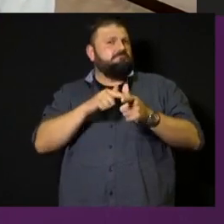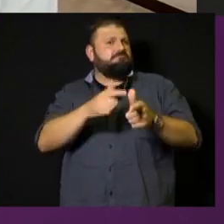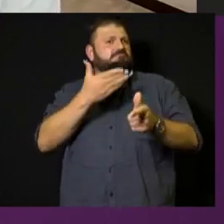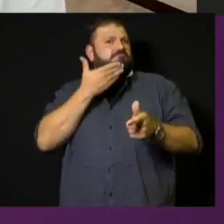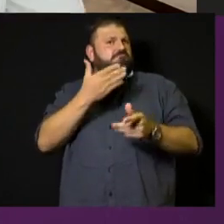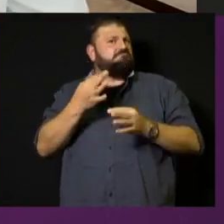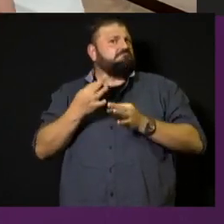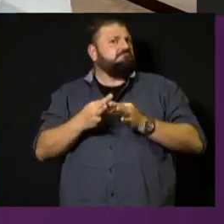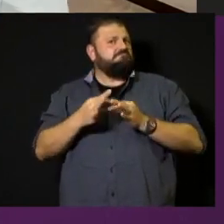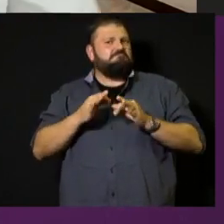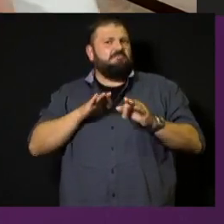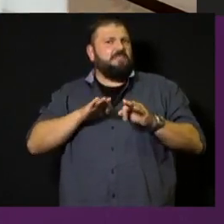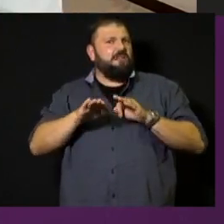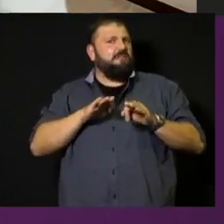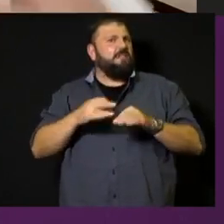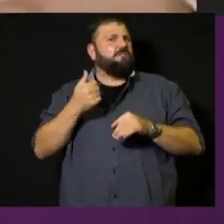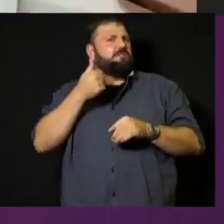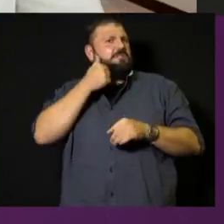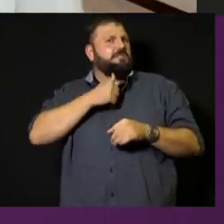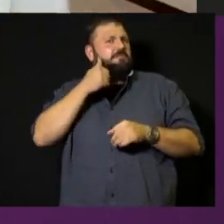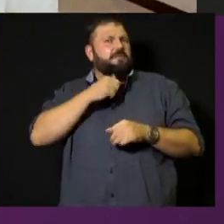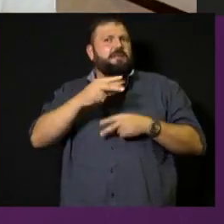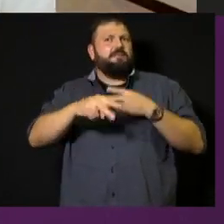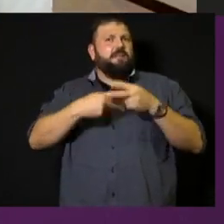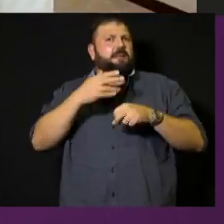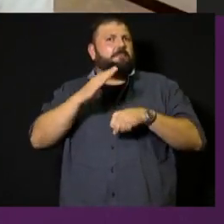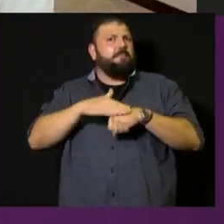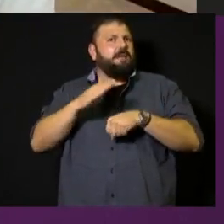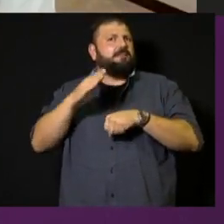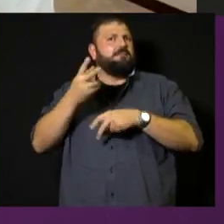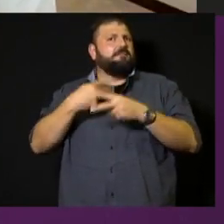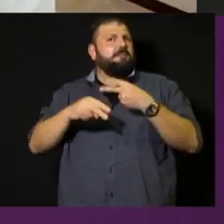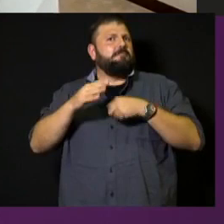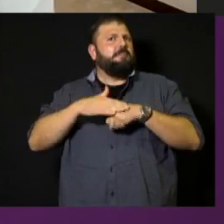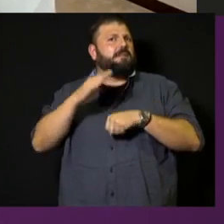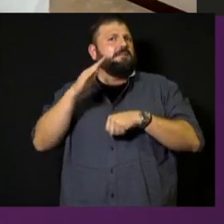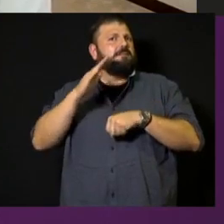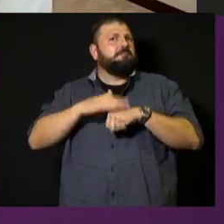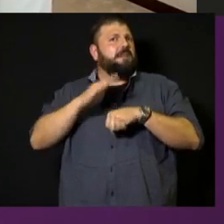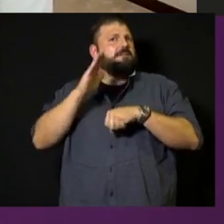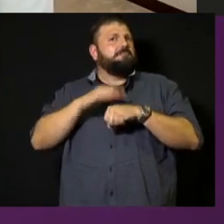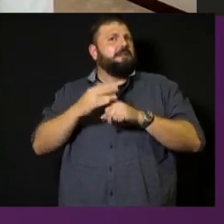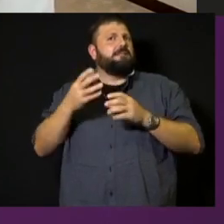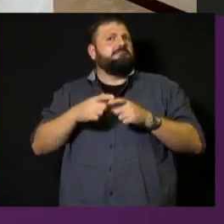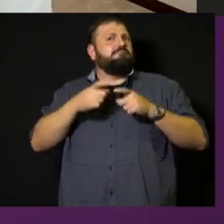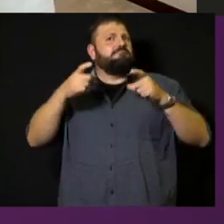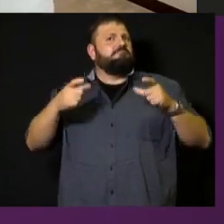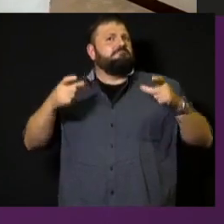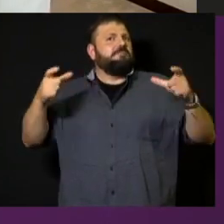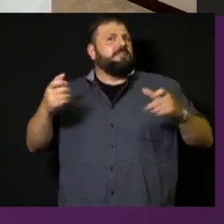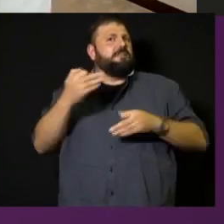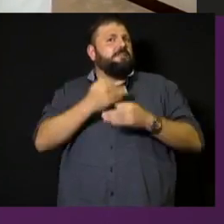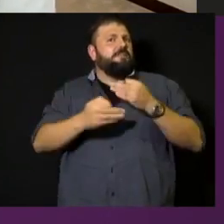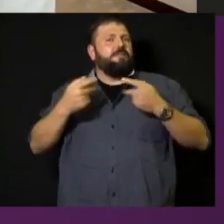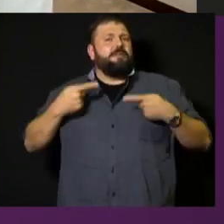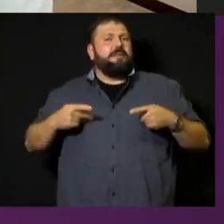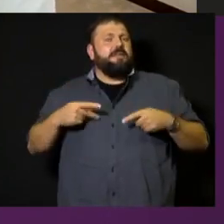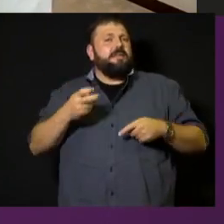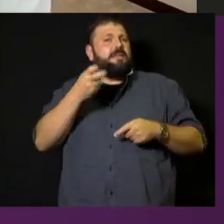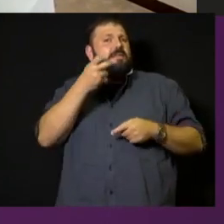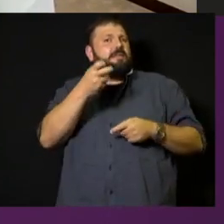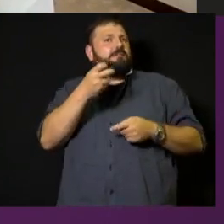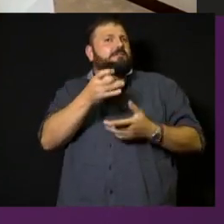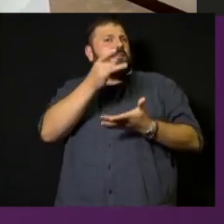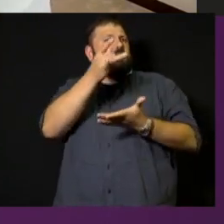last year, this company continue working, so more and more demand all over the world, and is the